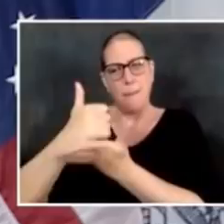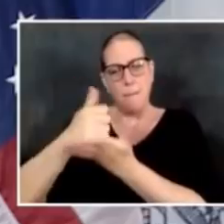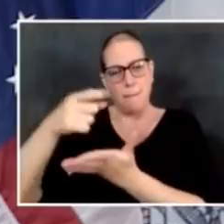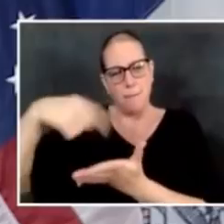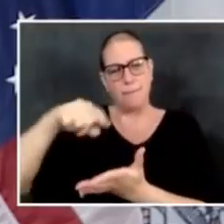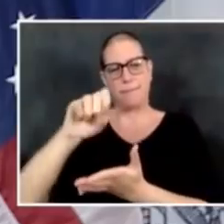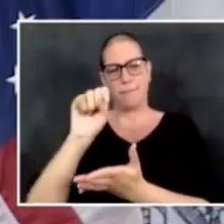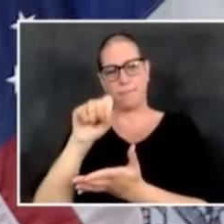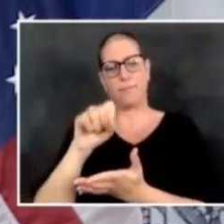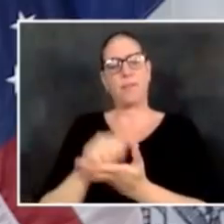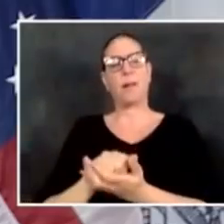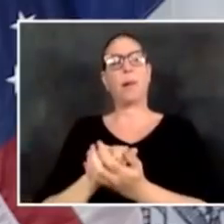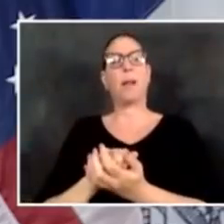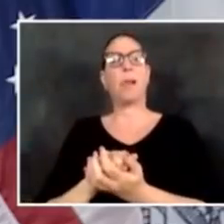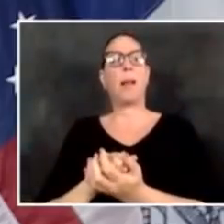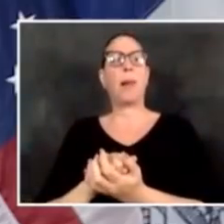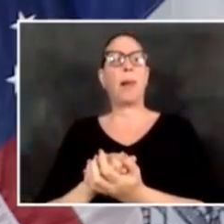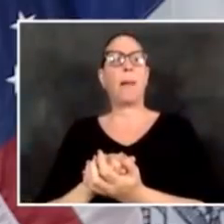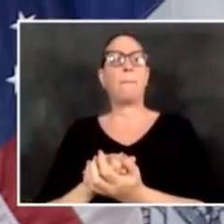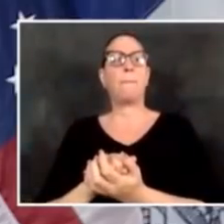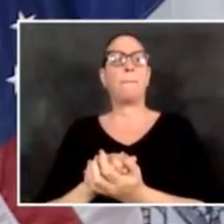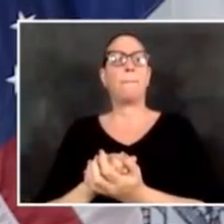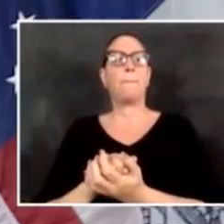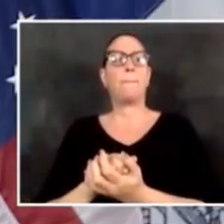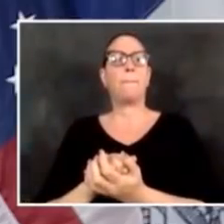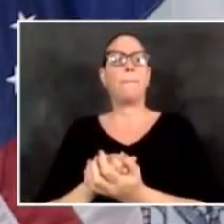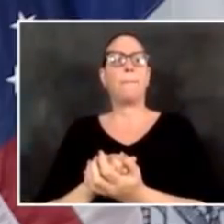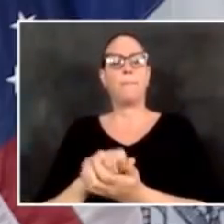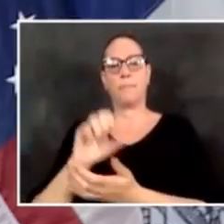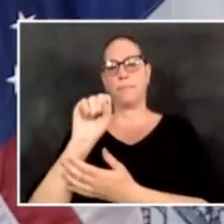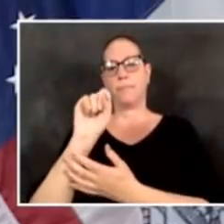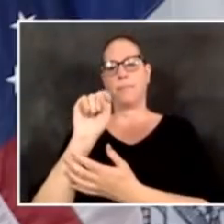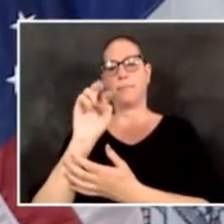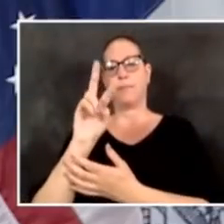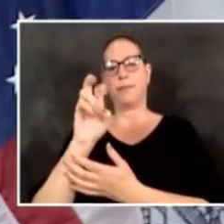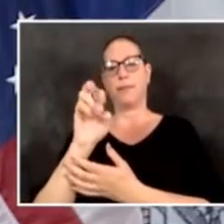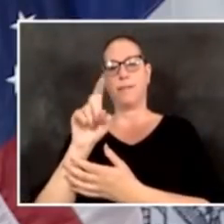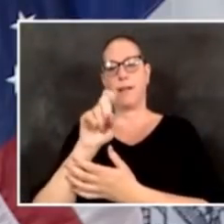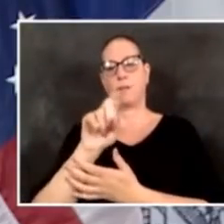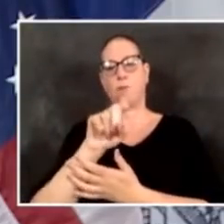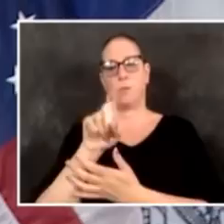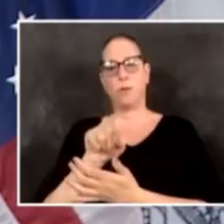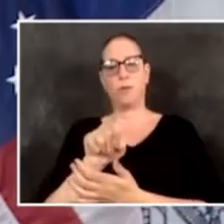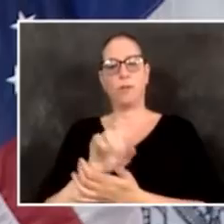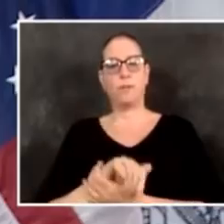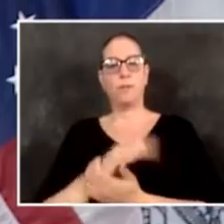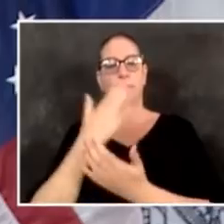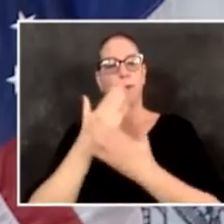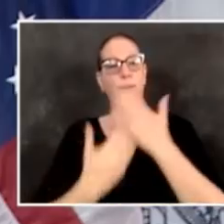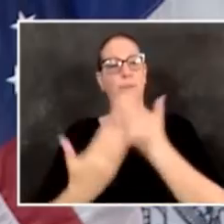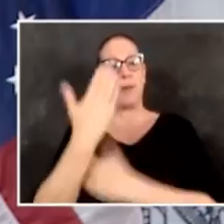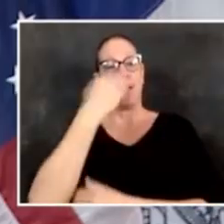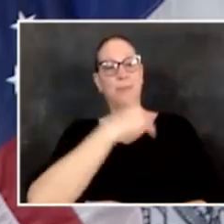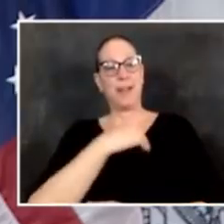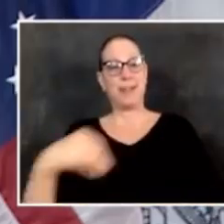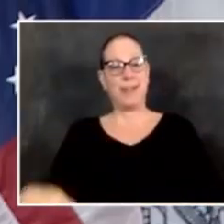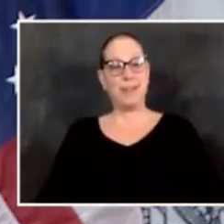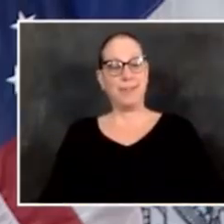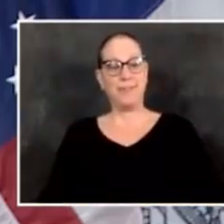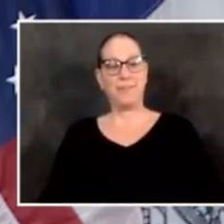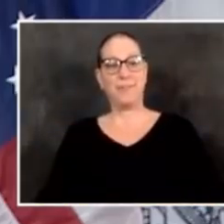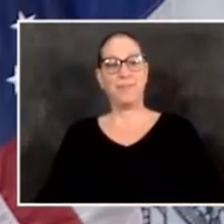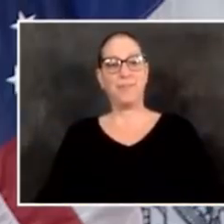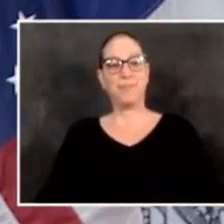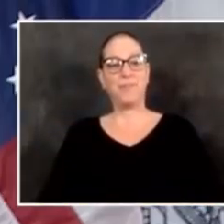Next, we have Steve from Westwood One News. Good morning, Mr. Mayor. Good morning, everybody on the call. I have a question for the